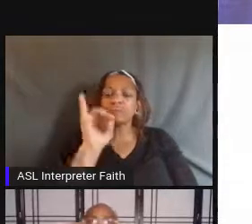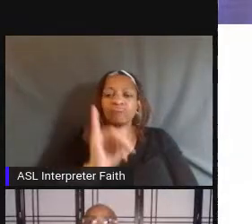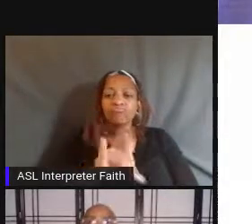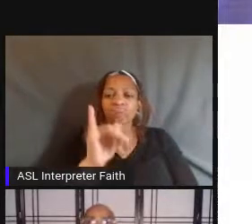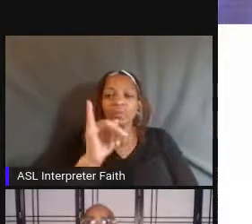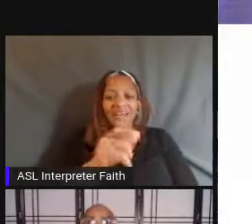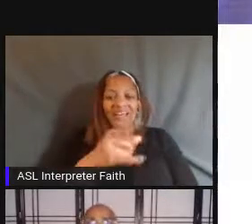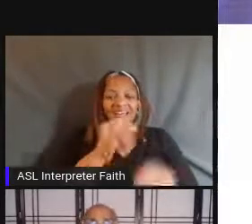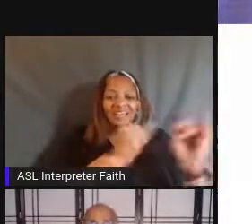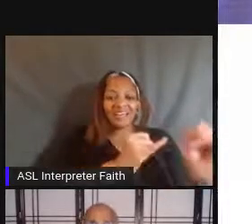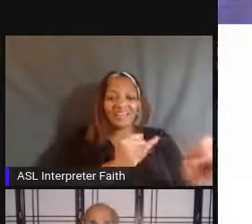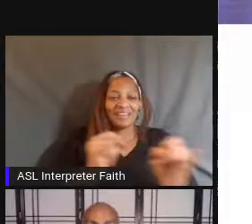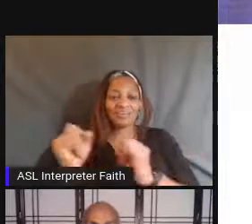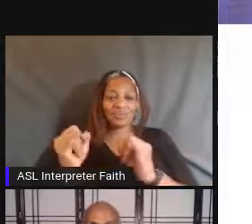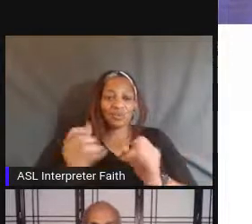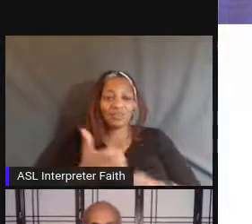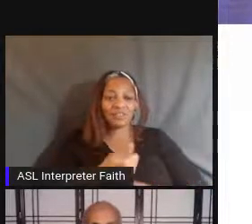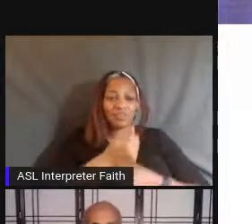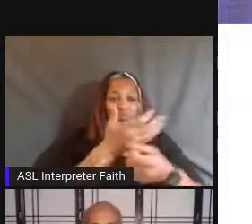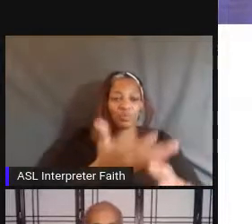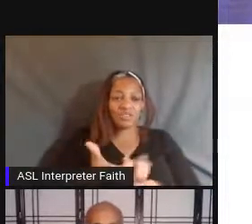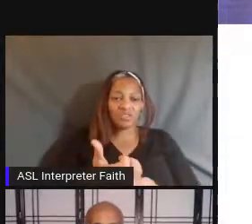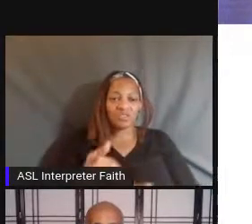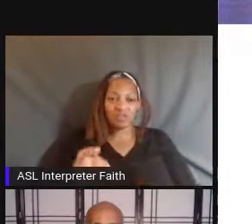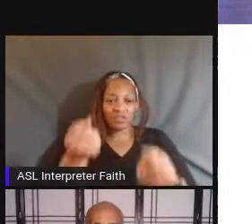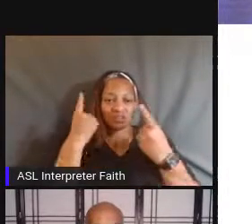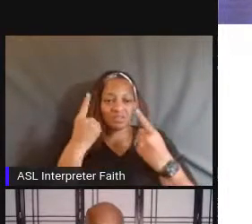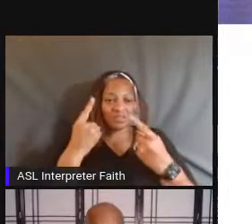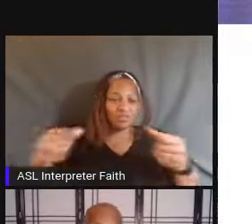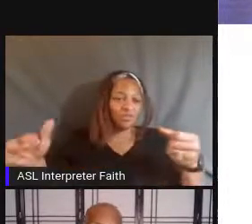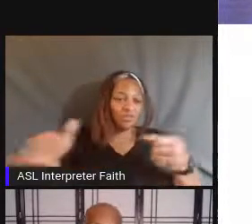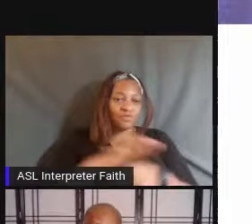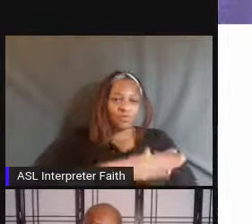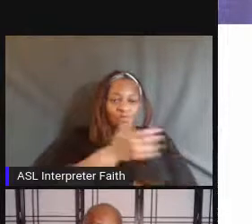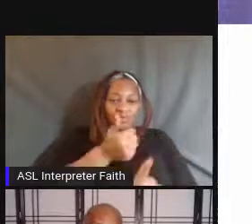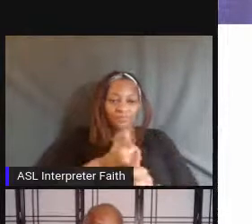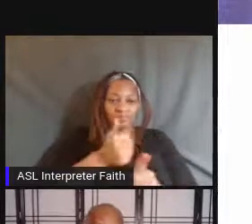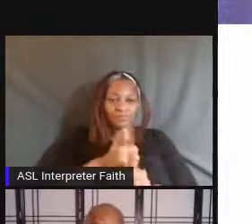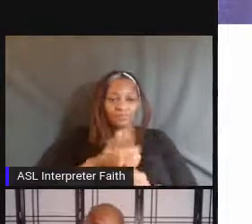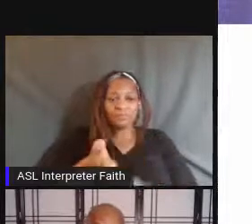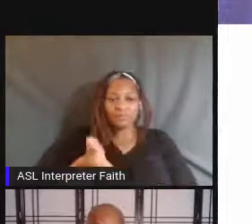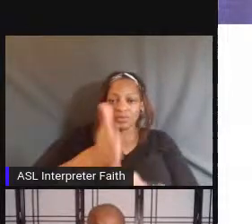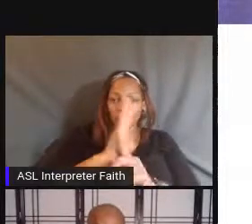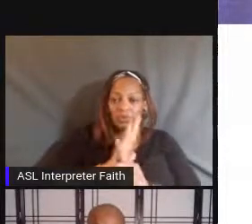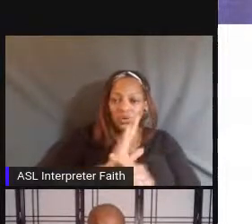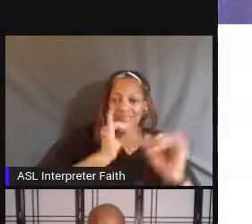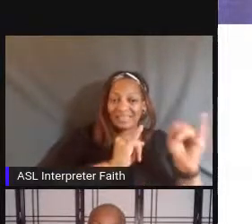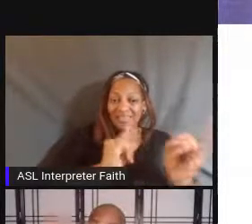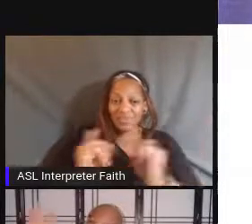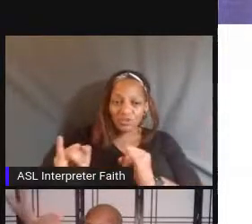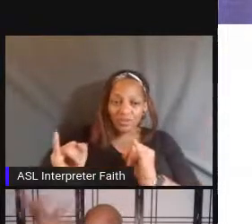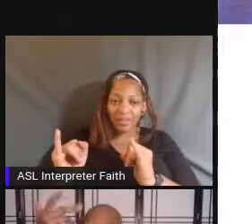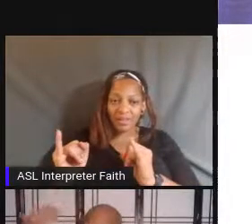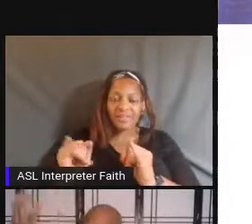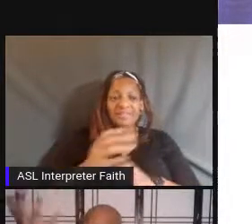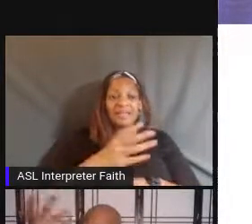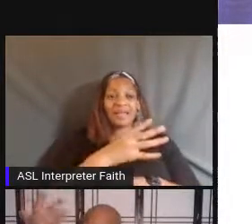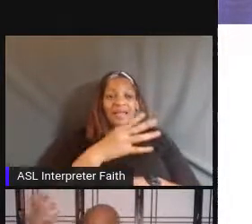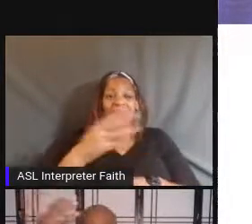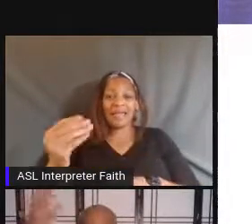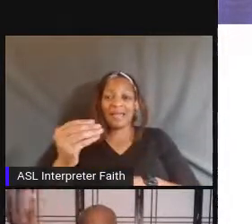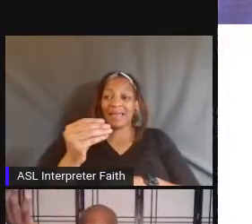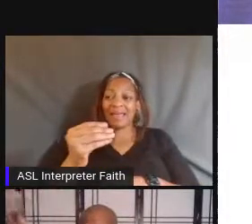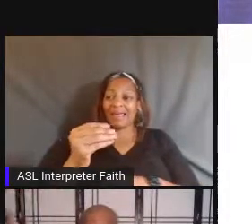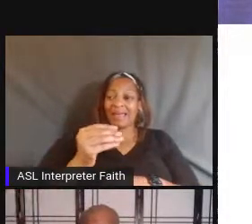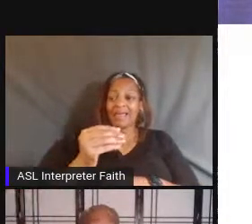expression while also recognizing that you are the absolute. You are God individualized and the